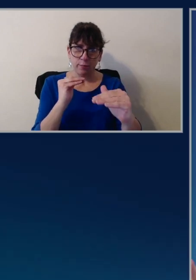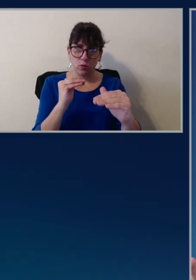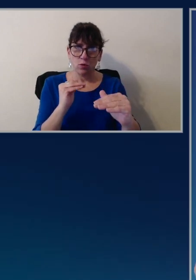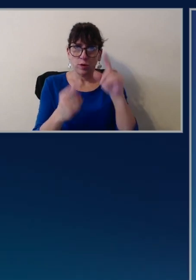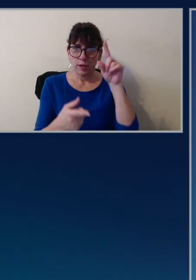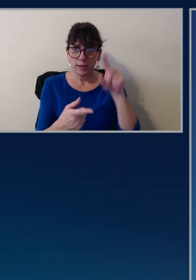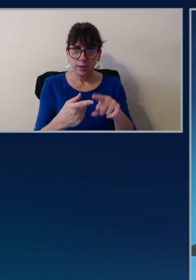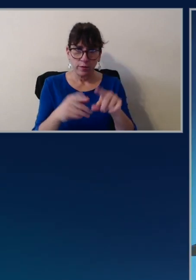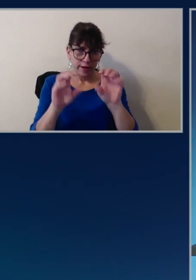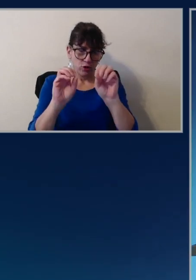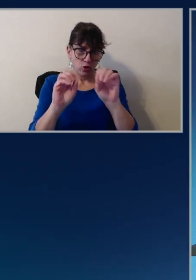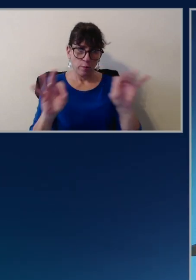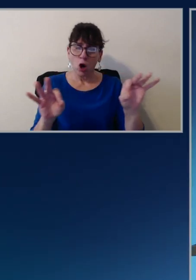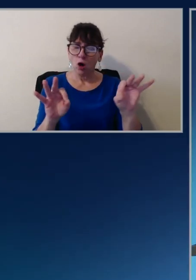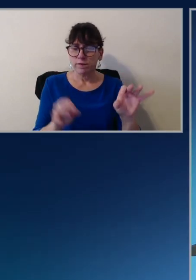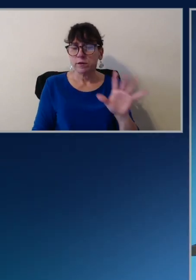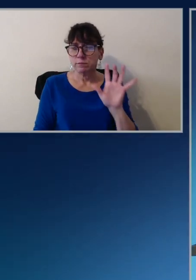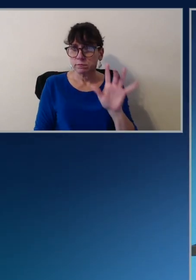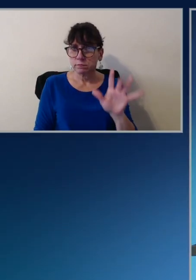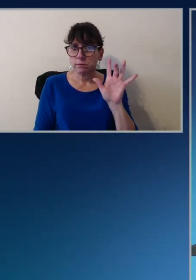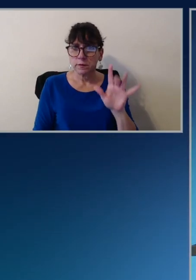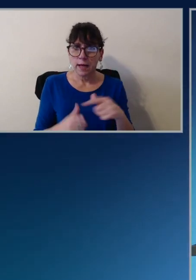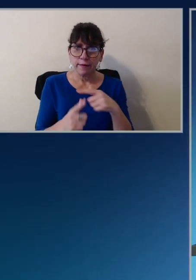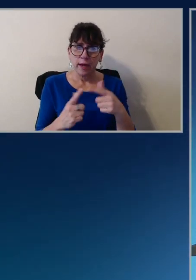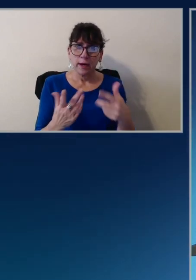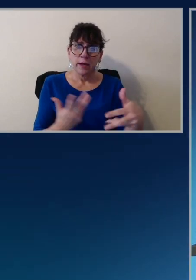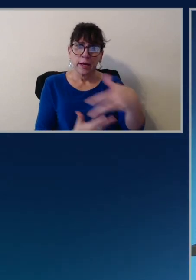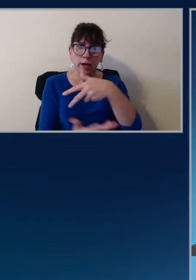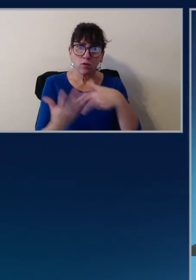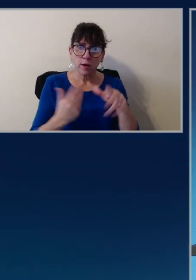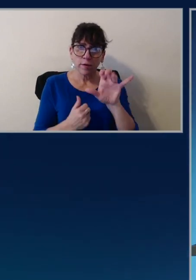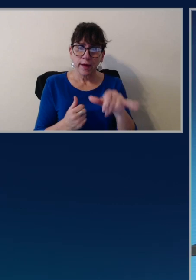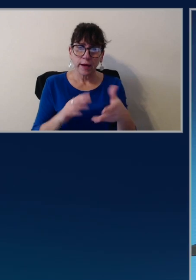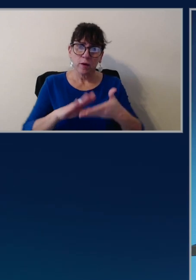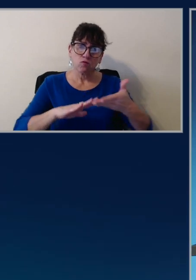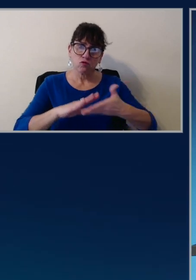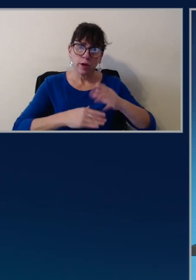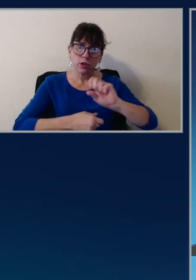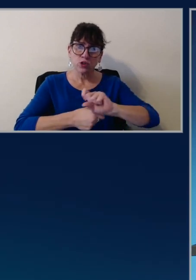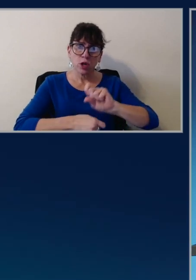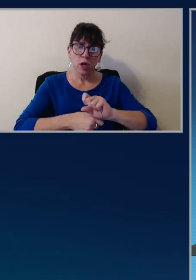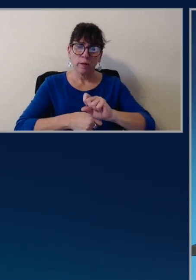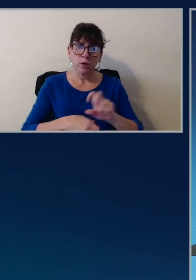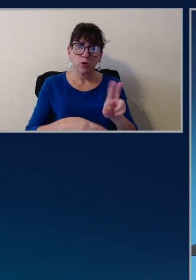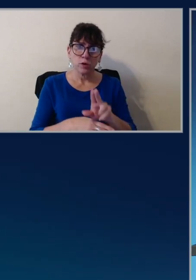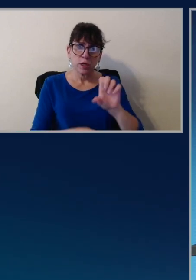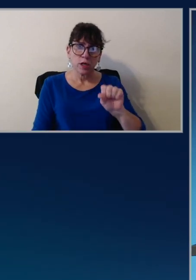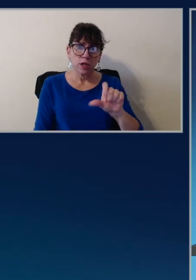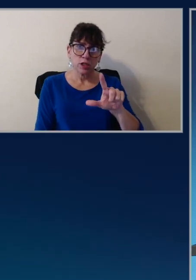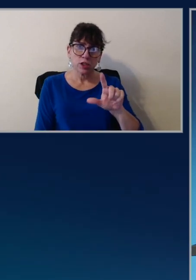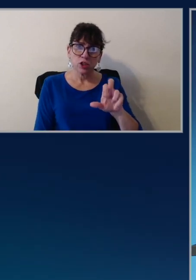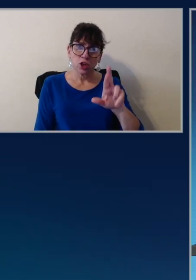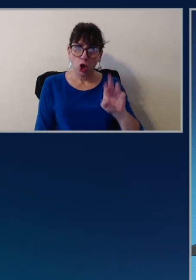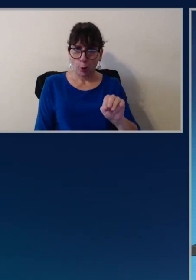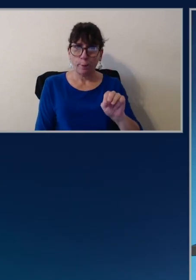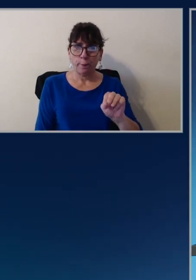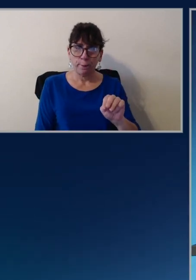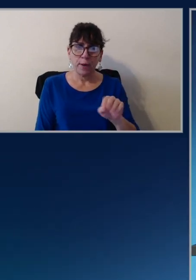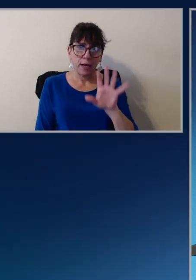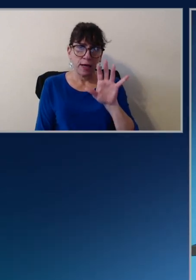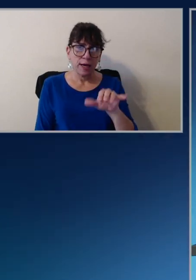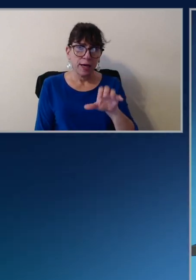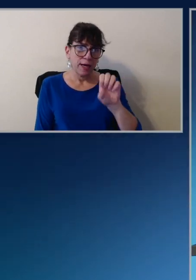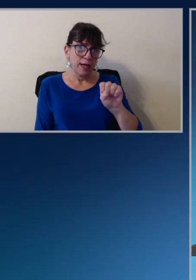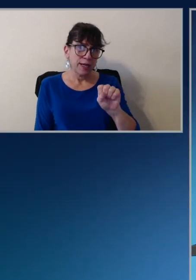them off, and then interact with that and run jobs with that using Slurm. So Slurm is